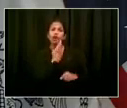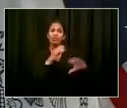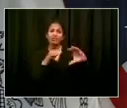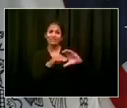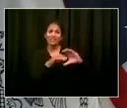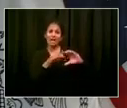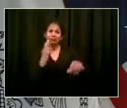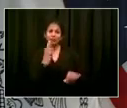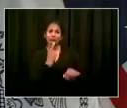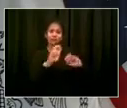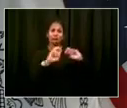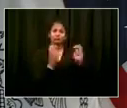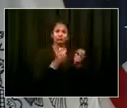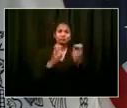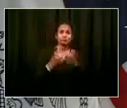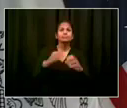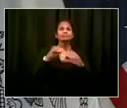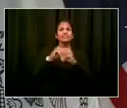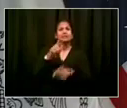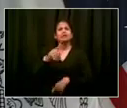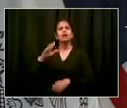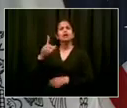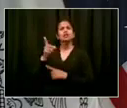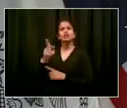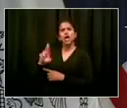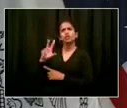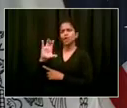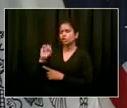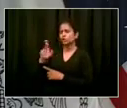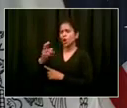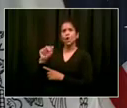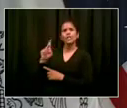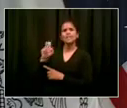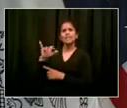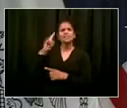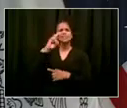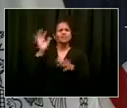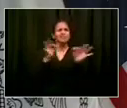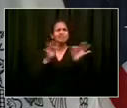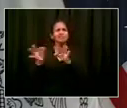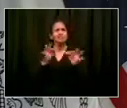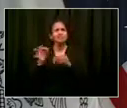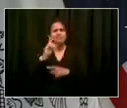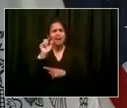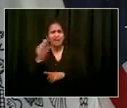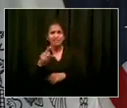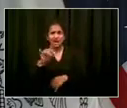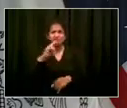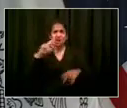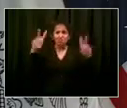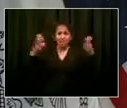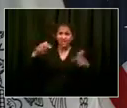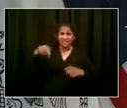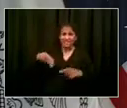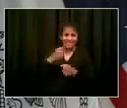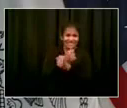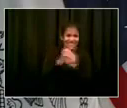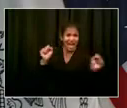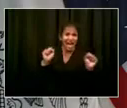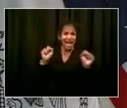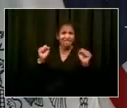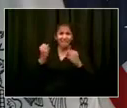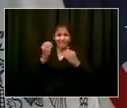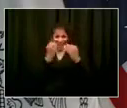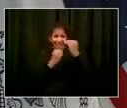safe? I didn't hear a direct answer. I'm just wondering, as a matter of guidance, do you think that this is a